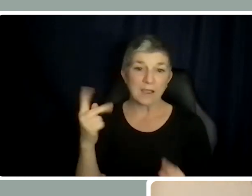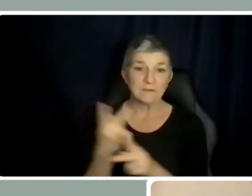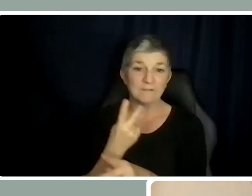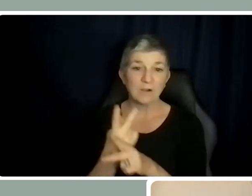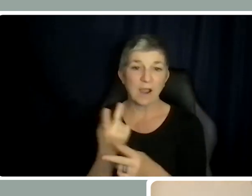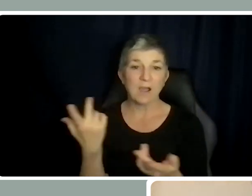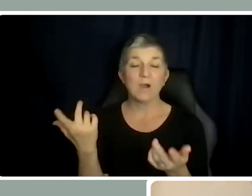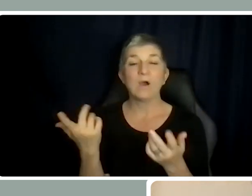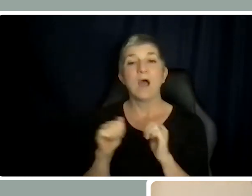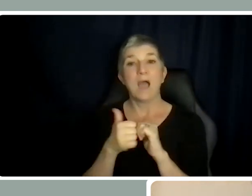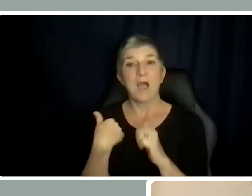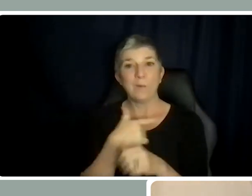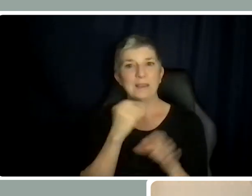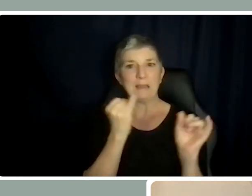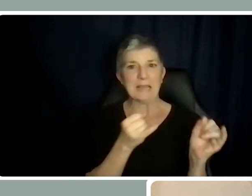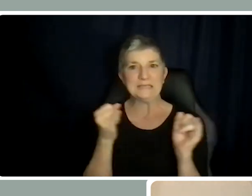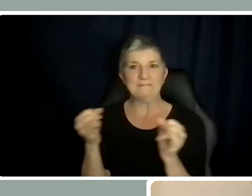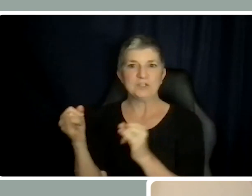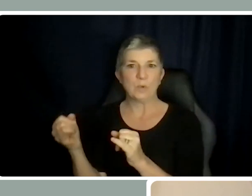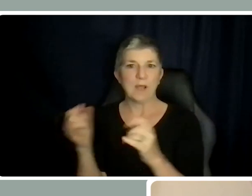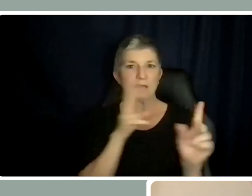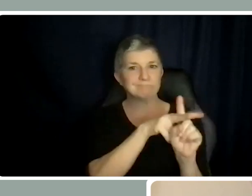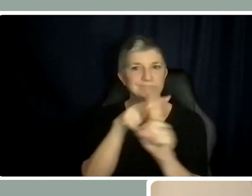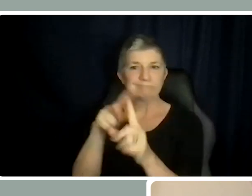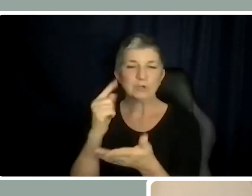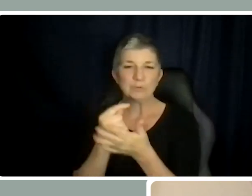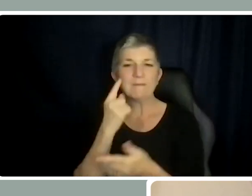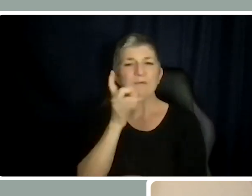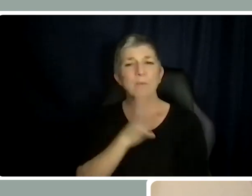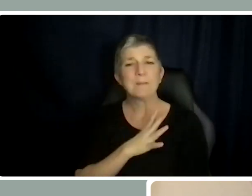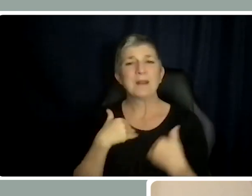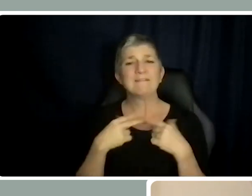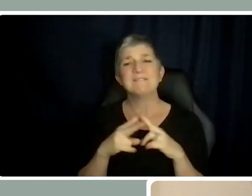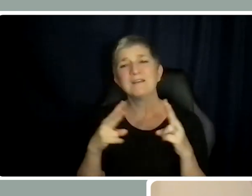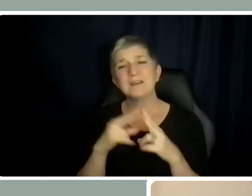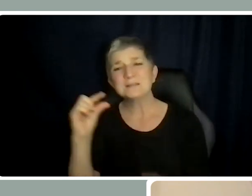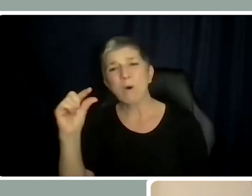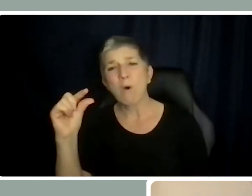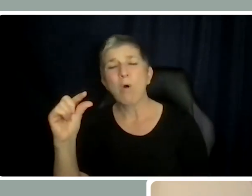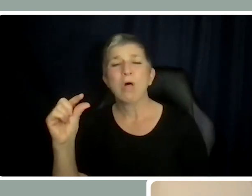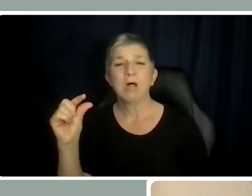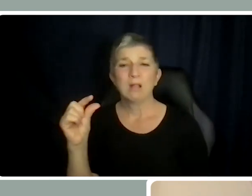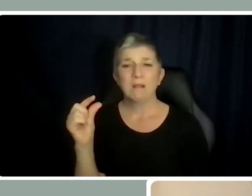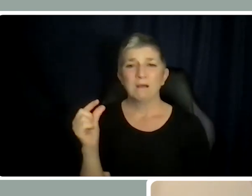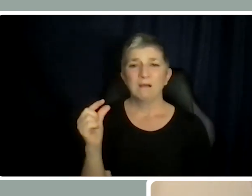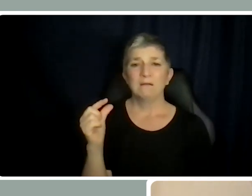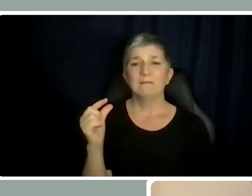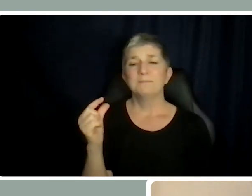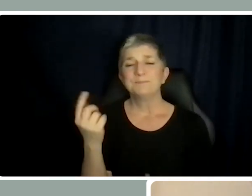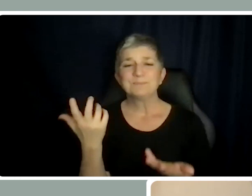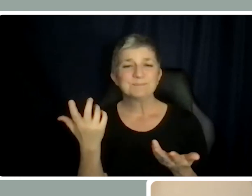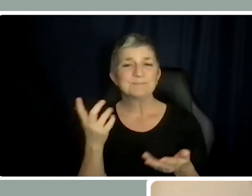can individualize treatment for women who have those really small, like the questioner asked,